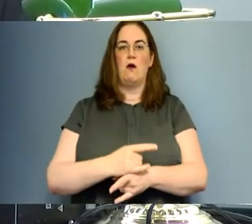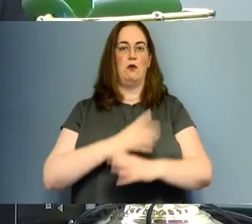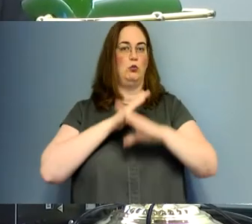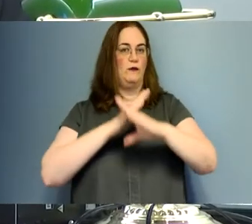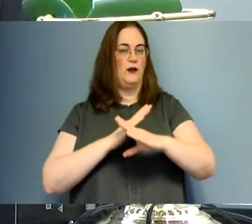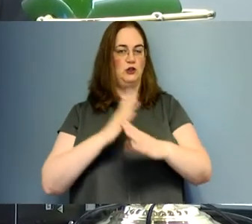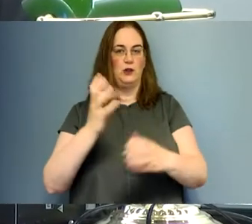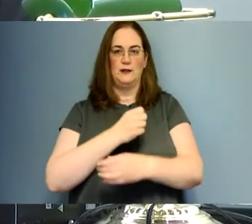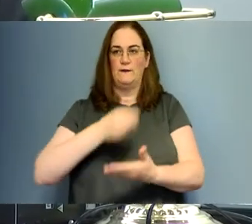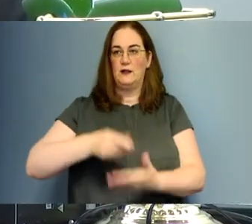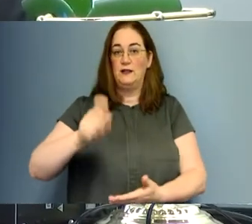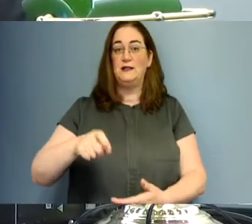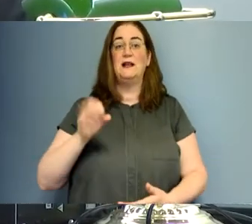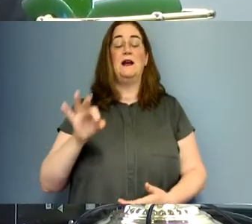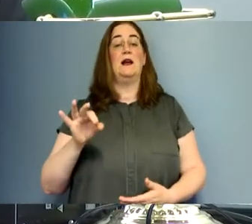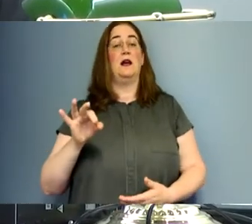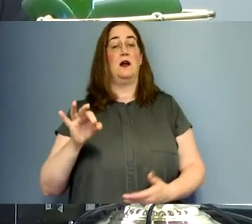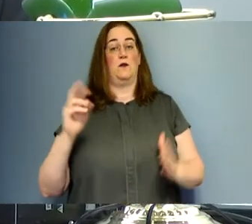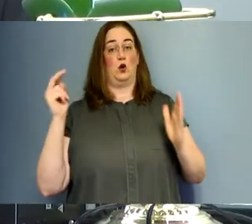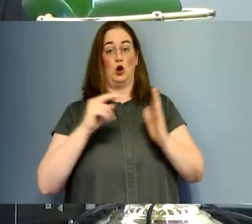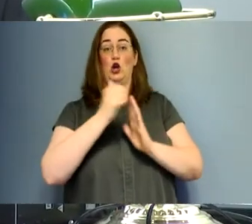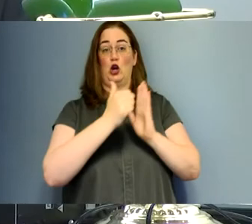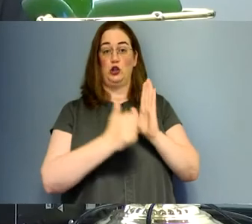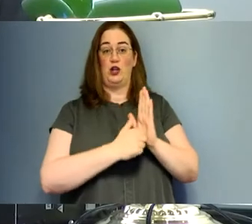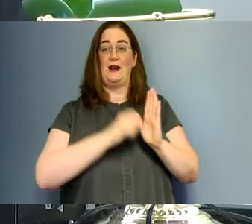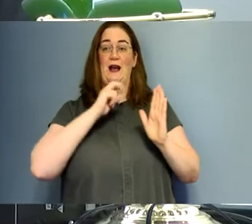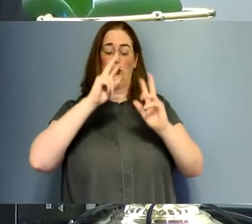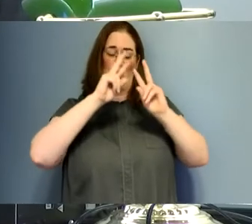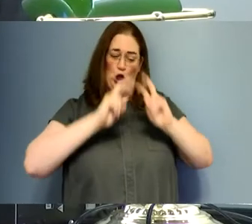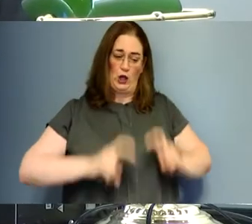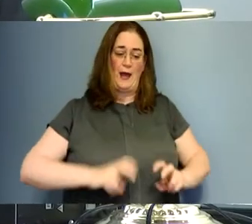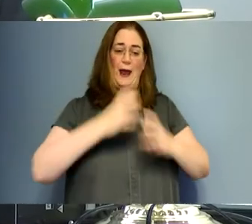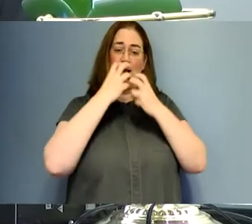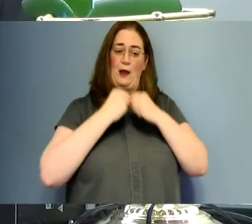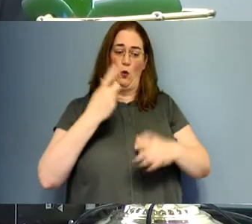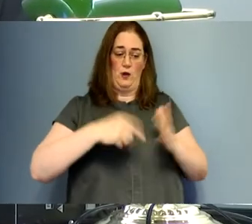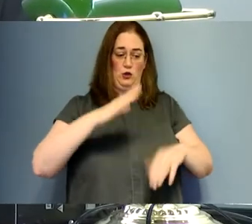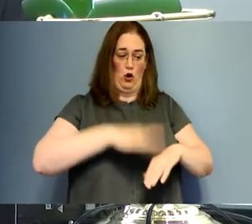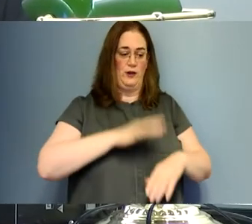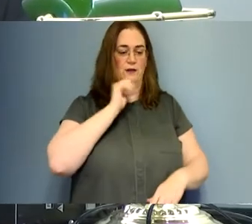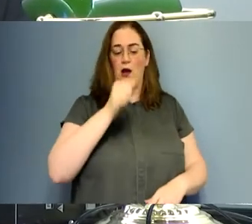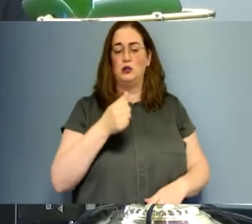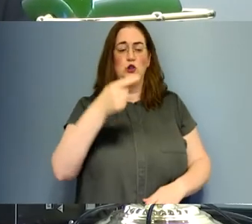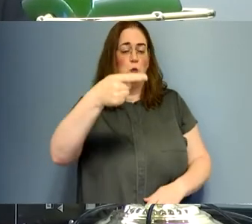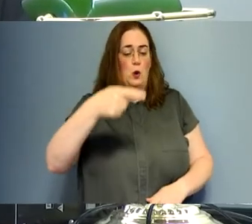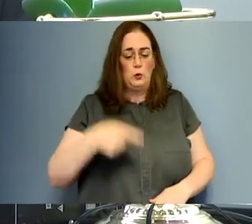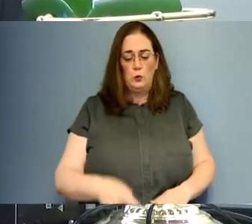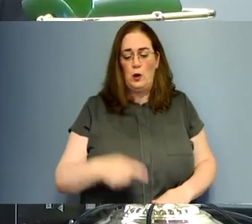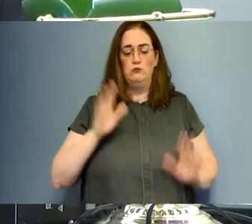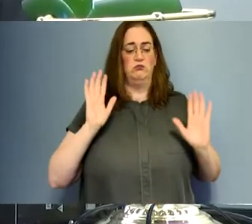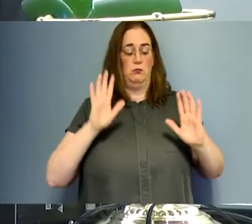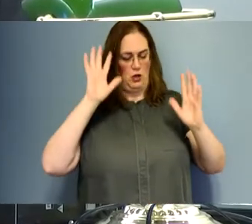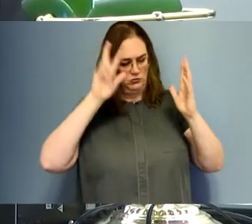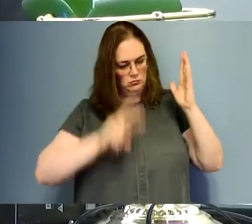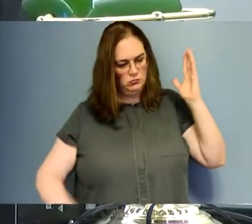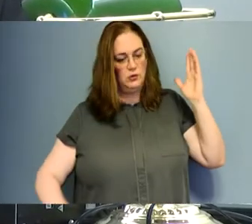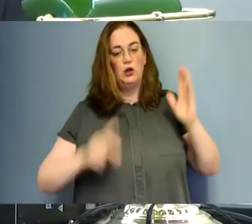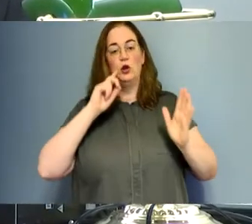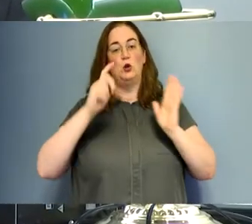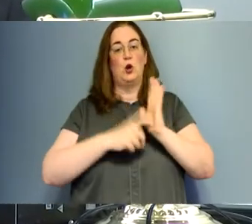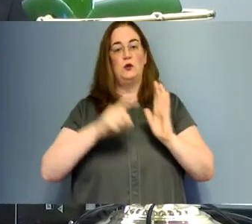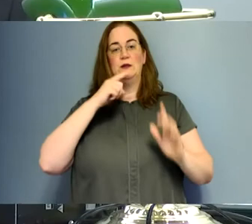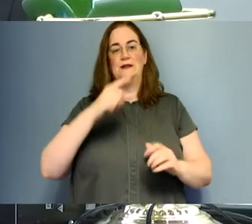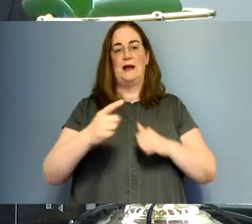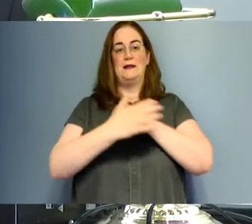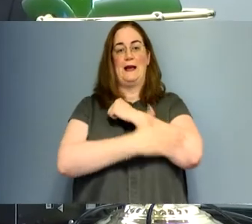gets the funding it needs. If you take a look at our agenda and actually look at it and care about what's on it, not just one or two items, you'll notice where it says